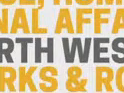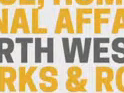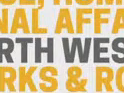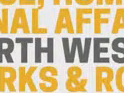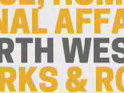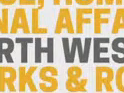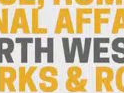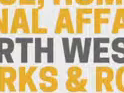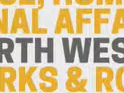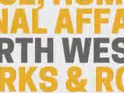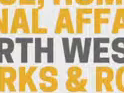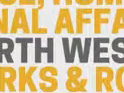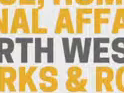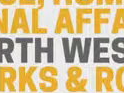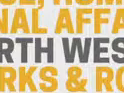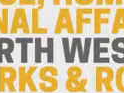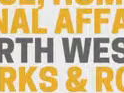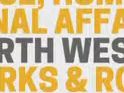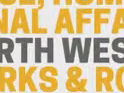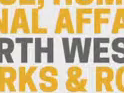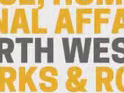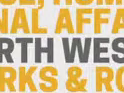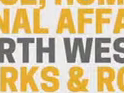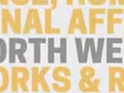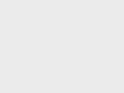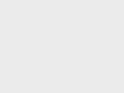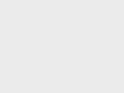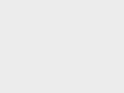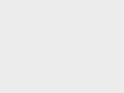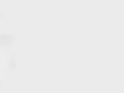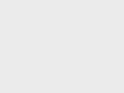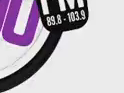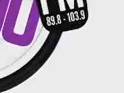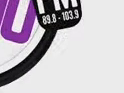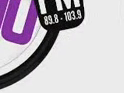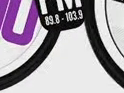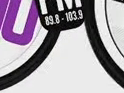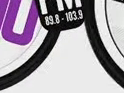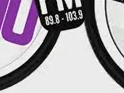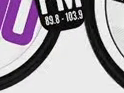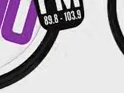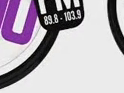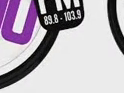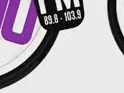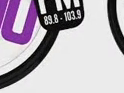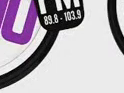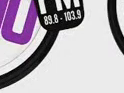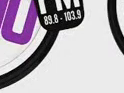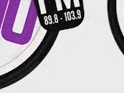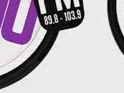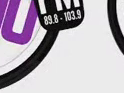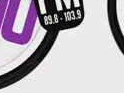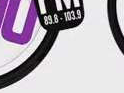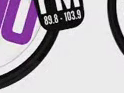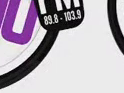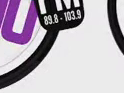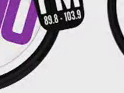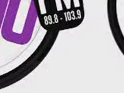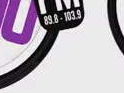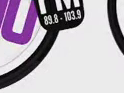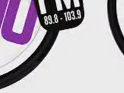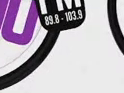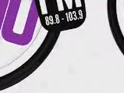On the other hand, honorable members, there cannot be any other best formula, at least for now, to make